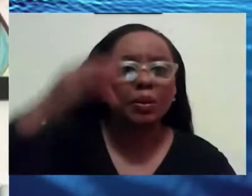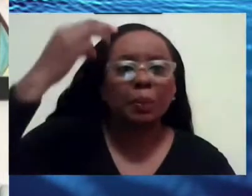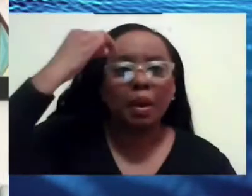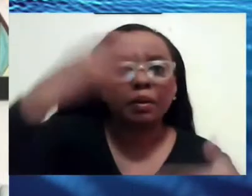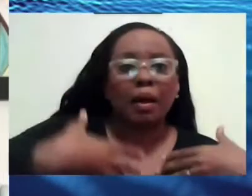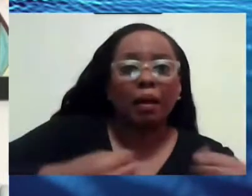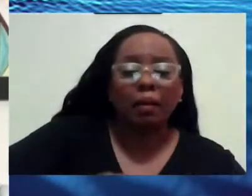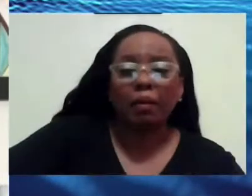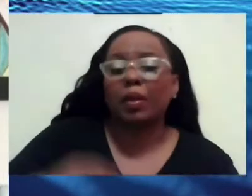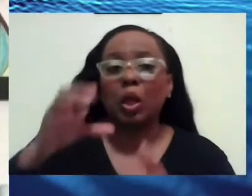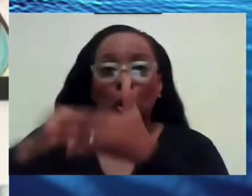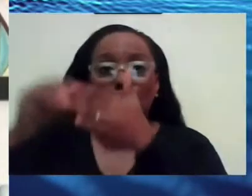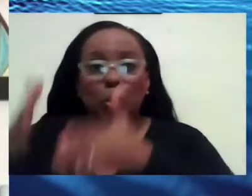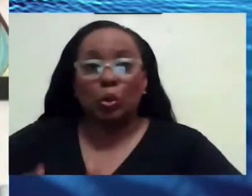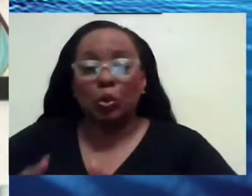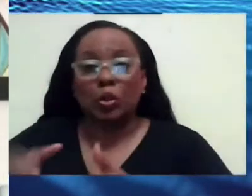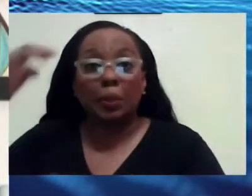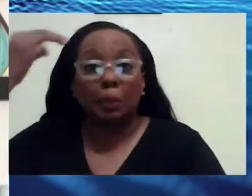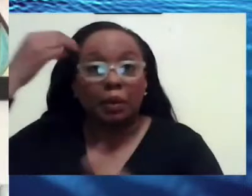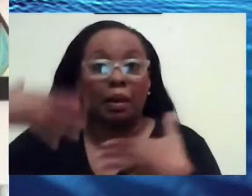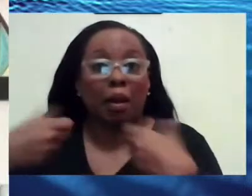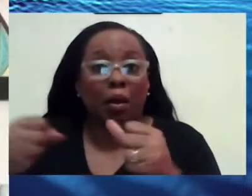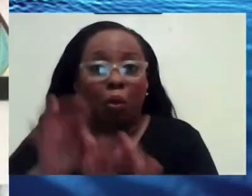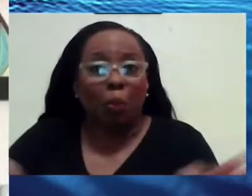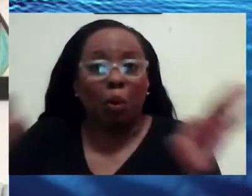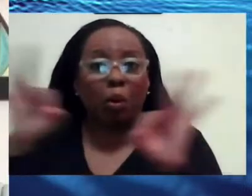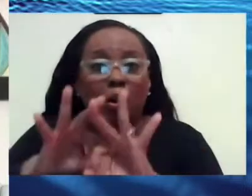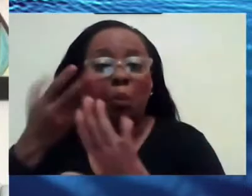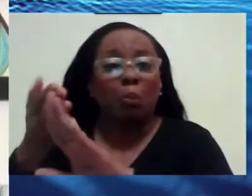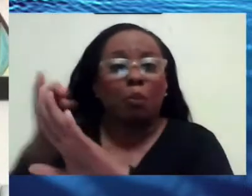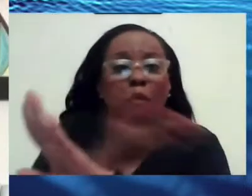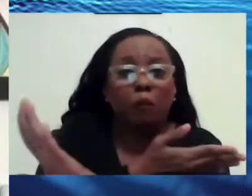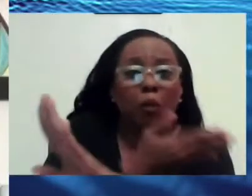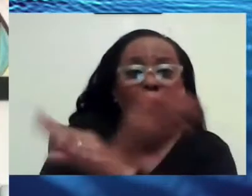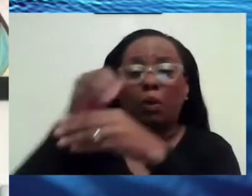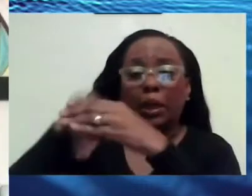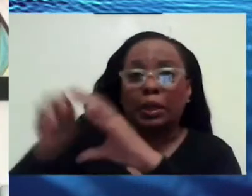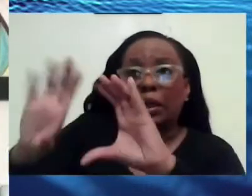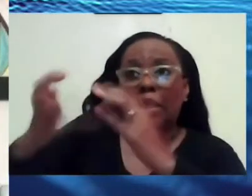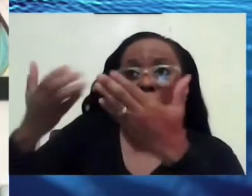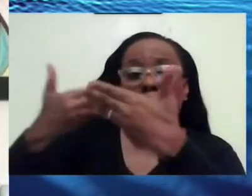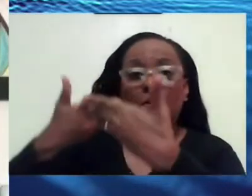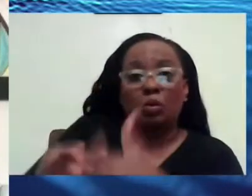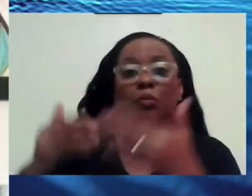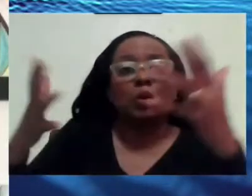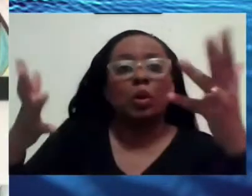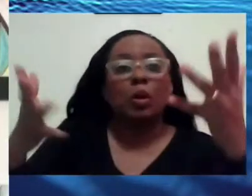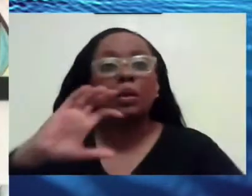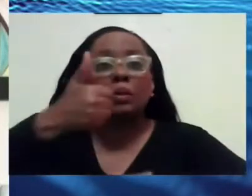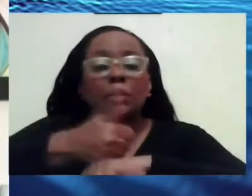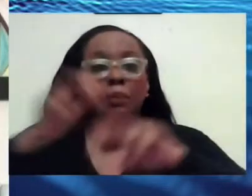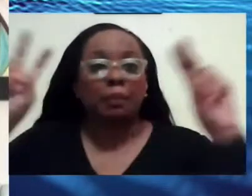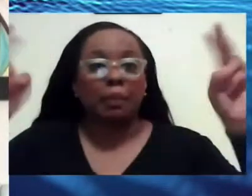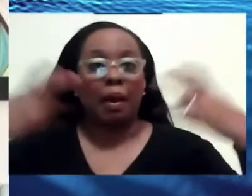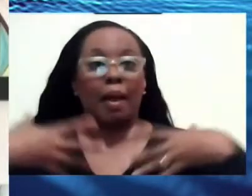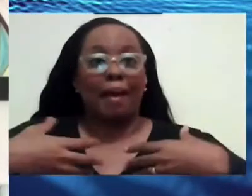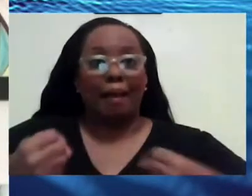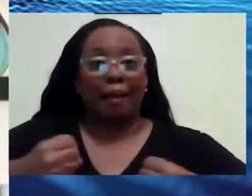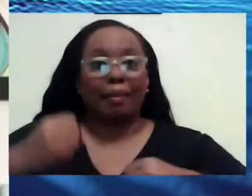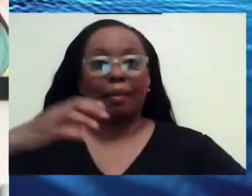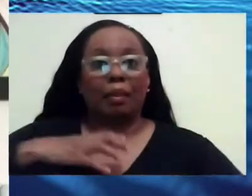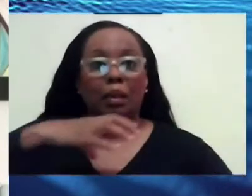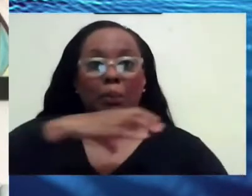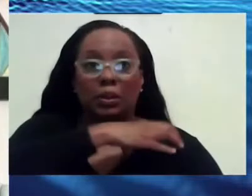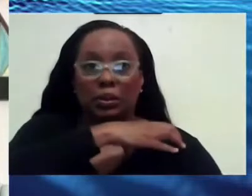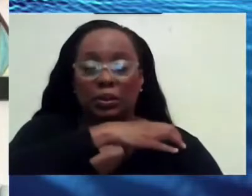last occasion when I spoke about returning to the classroom environment, that it was our intention to establish a health and wellness committee.